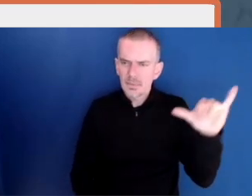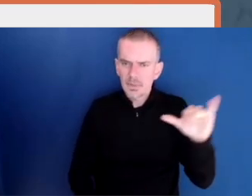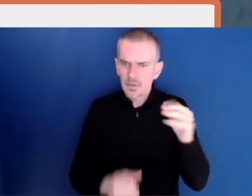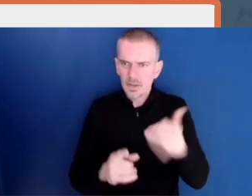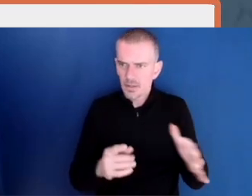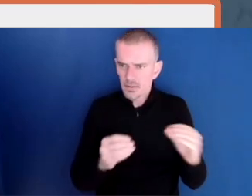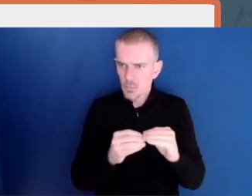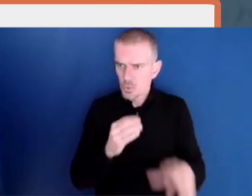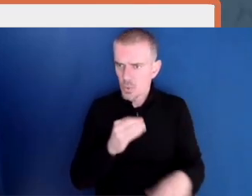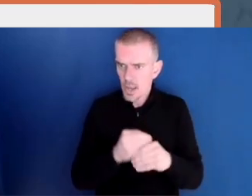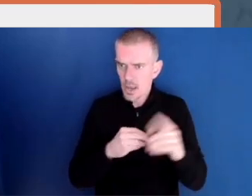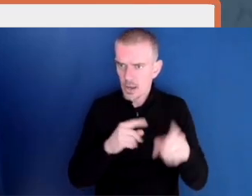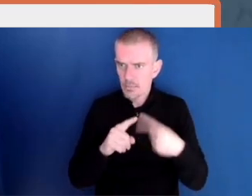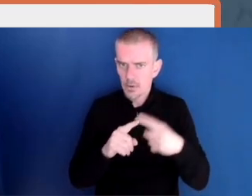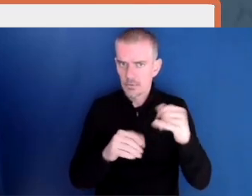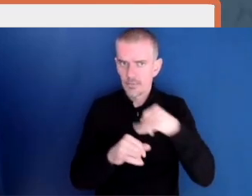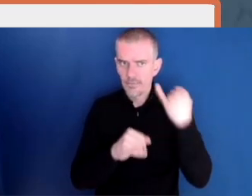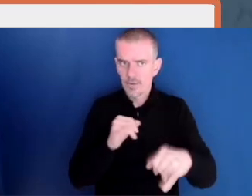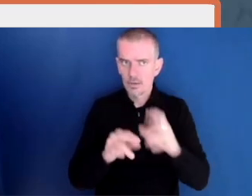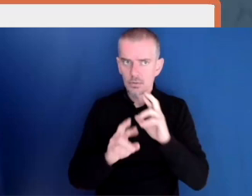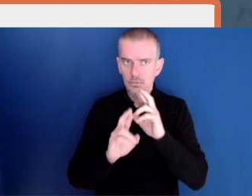reporting requirements?